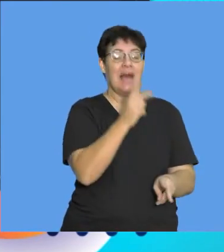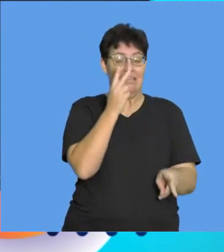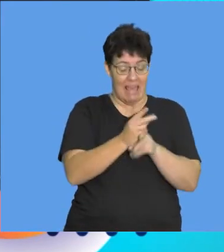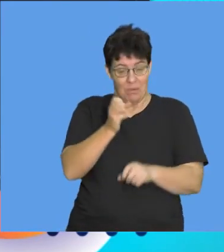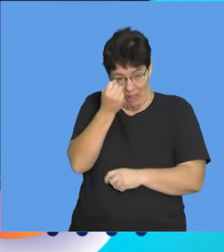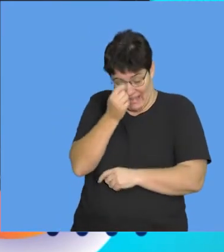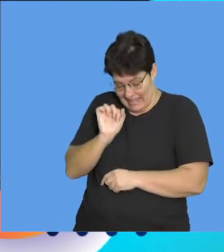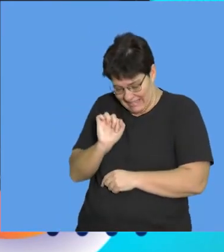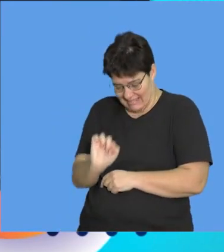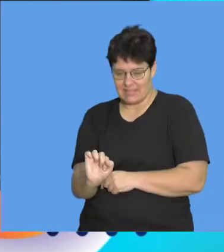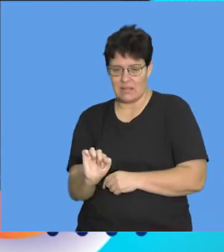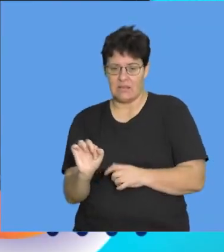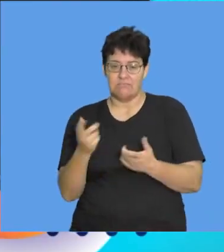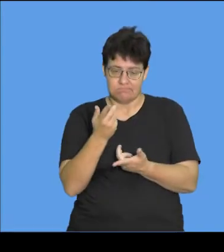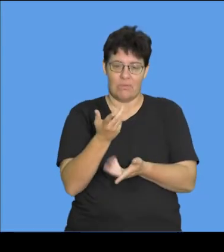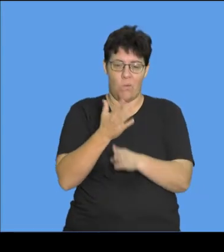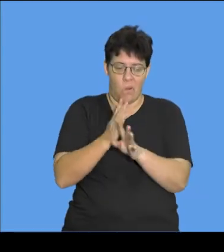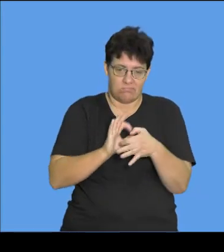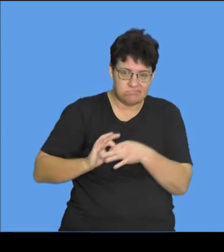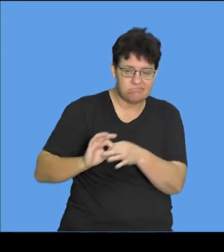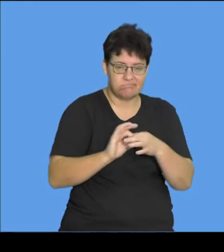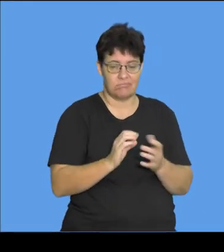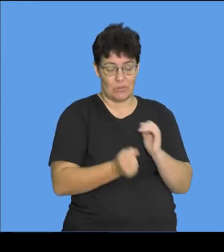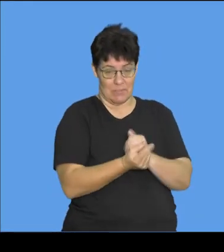hormones interact with each other.